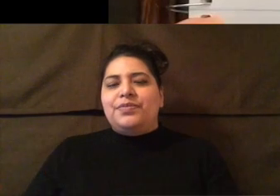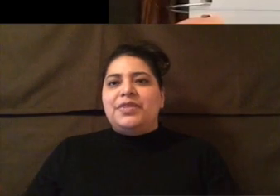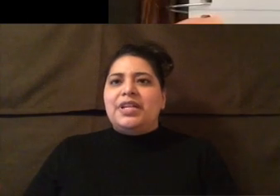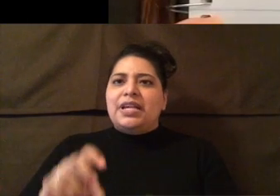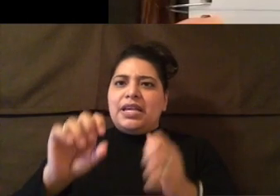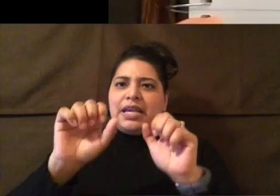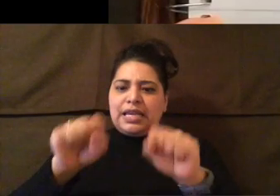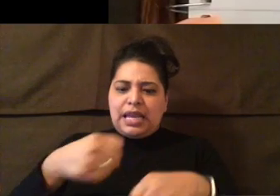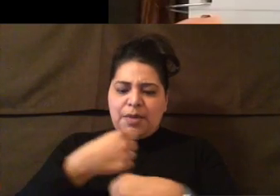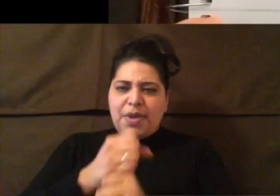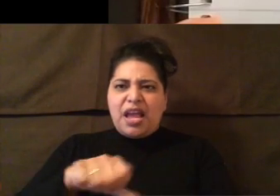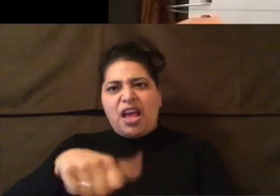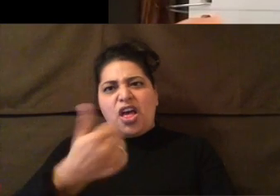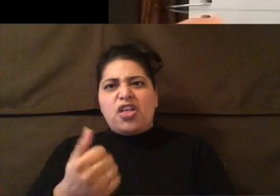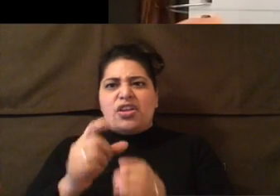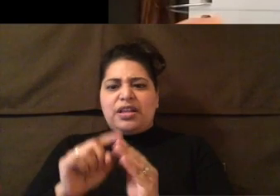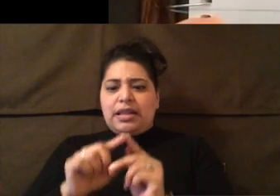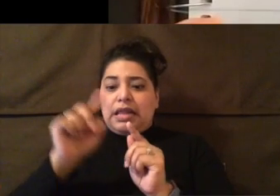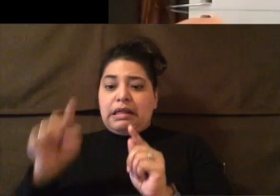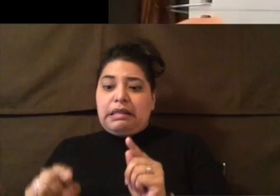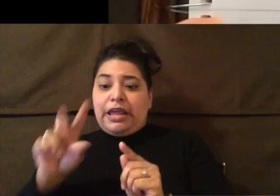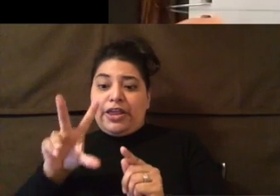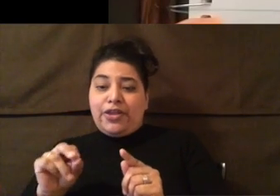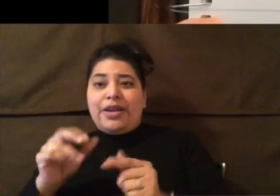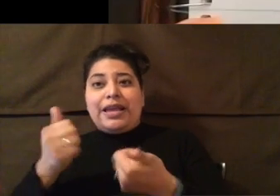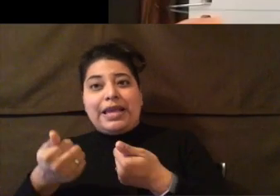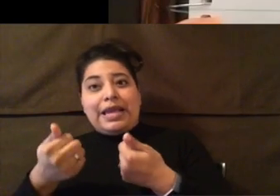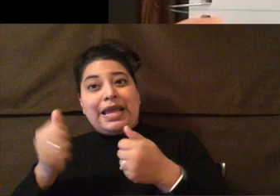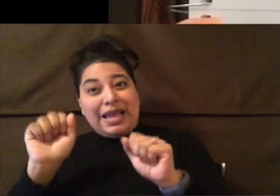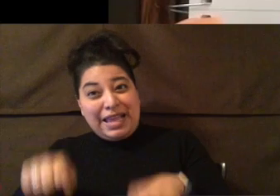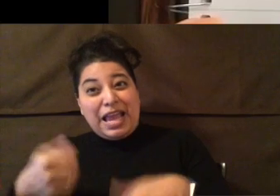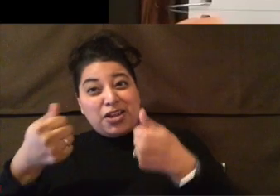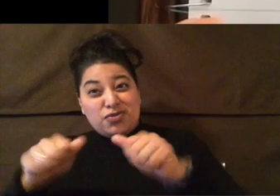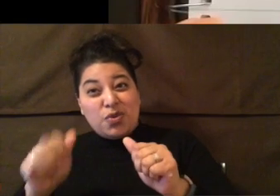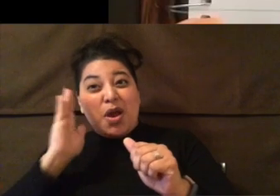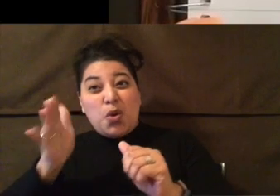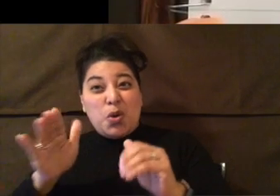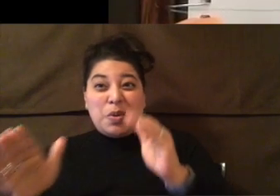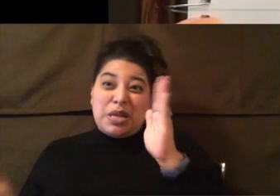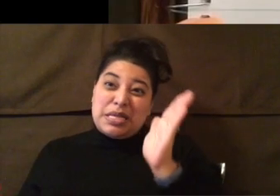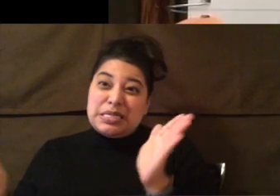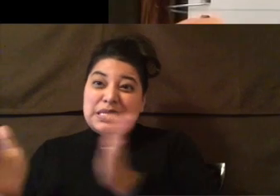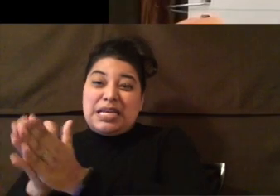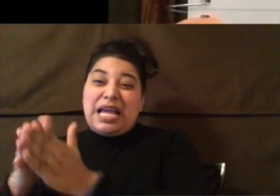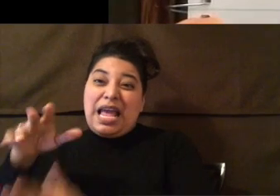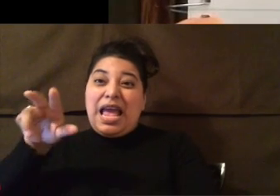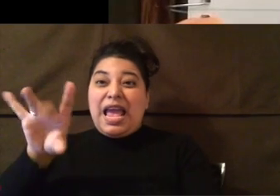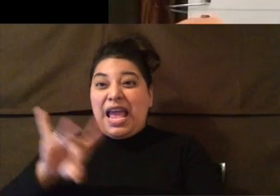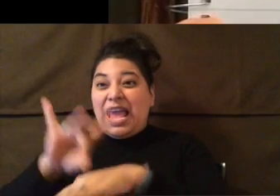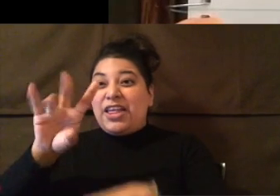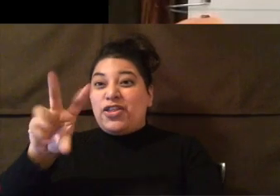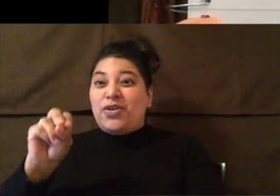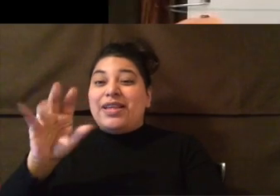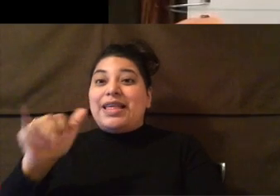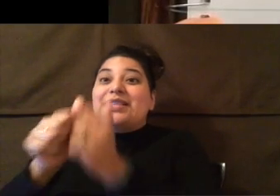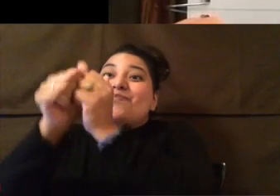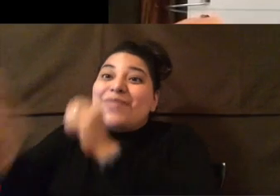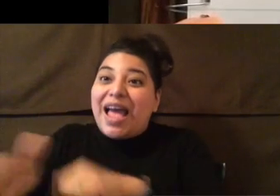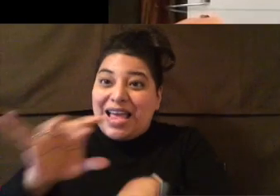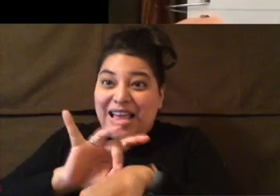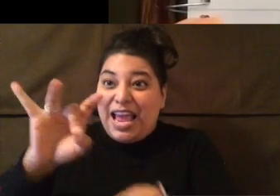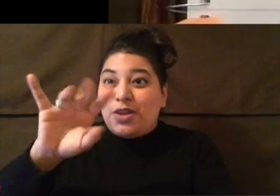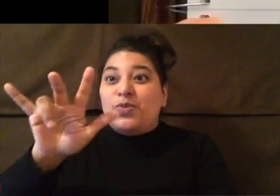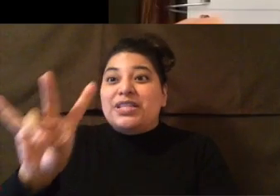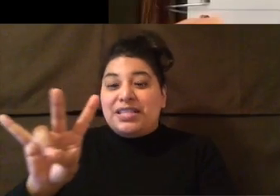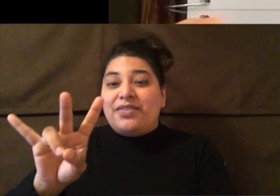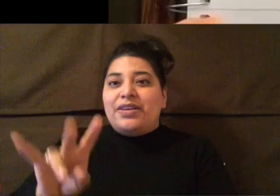Now you can ask yourself, can I make another jump of 30? And you could try that, but you would be at 8:30. So we can't do that. Well,